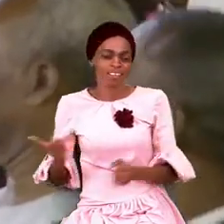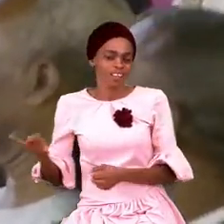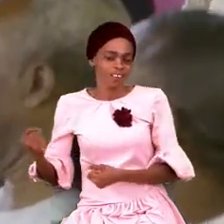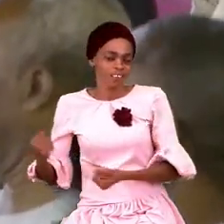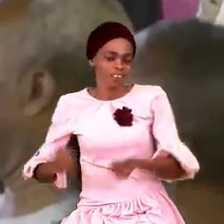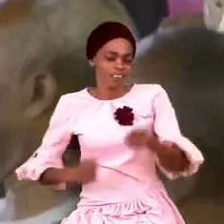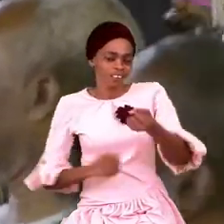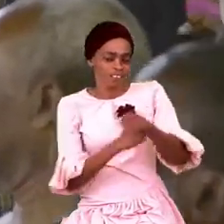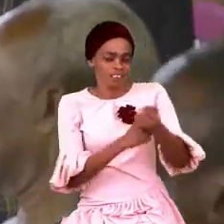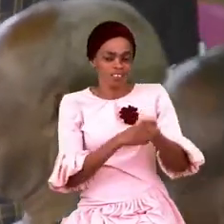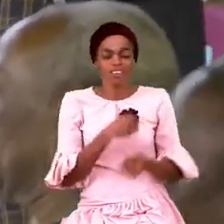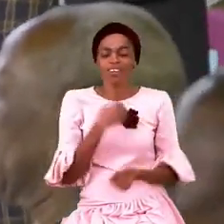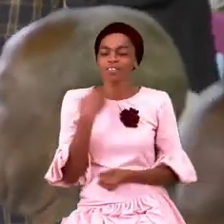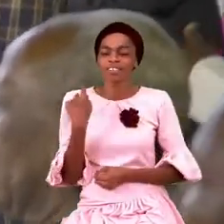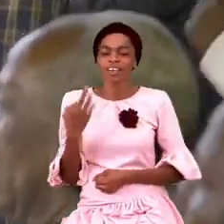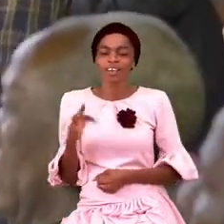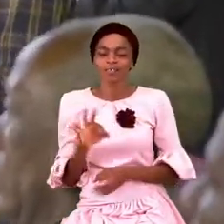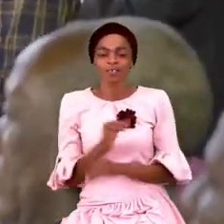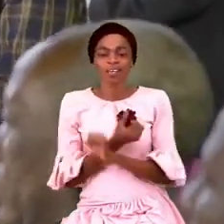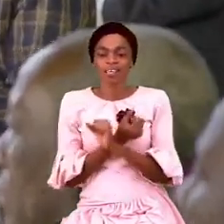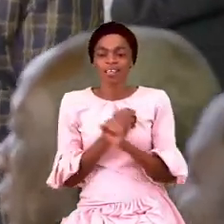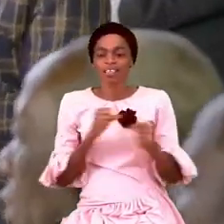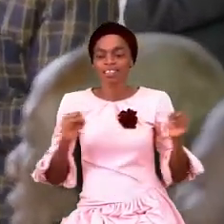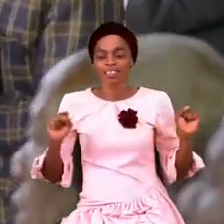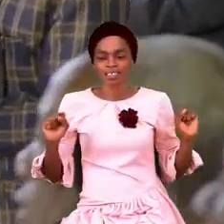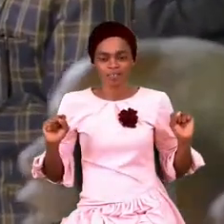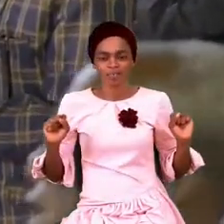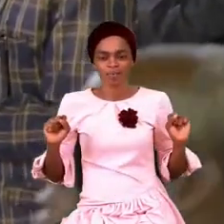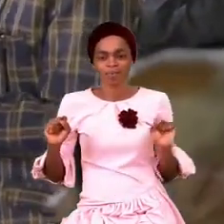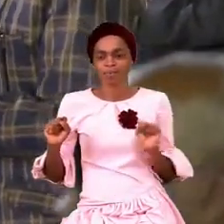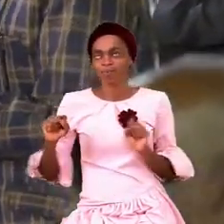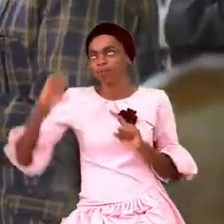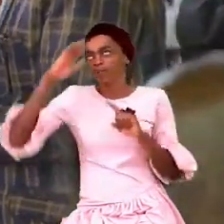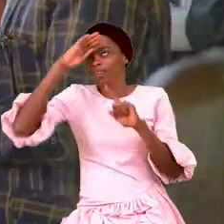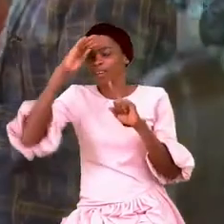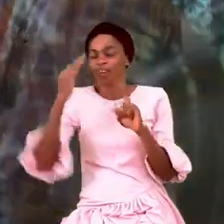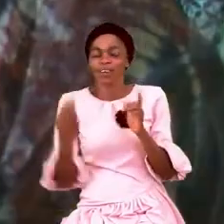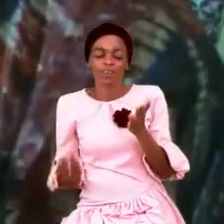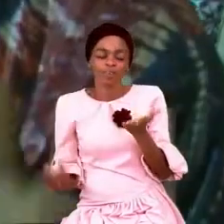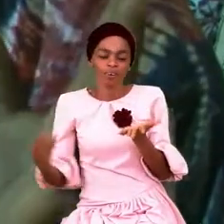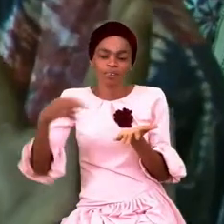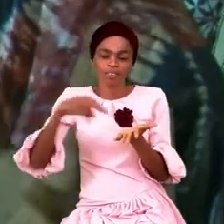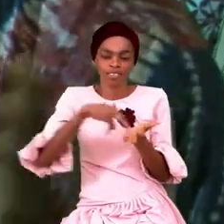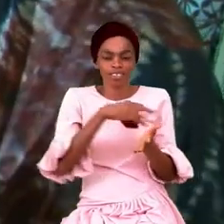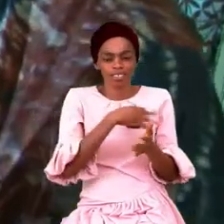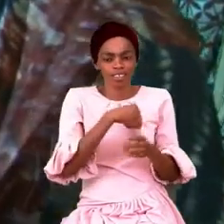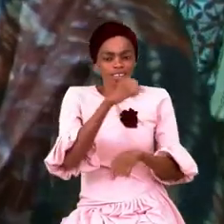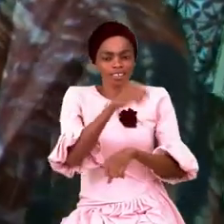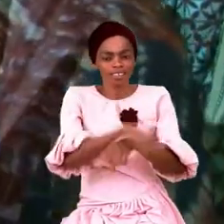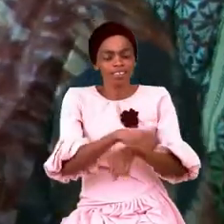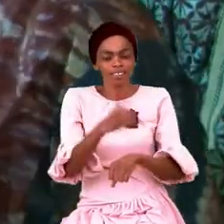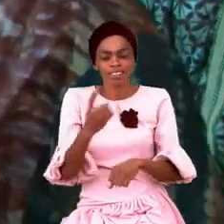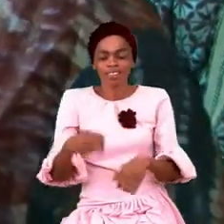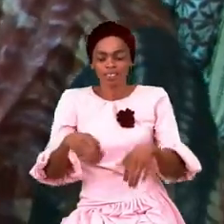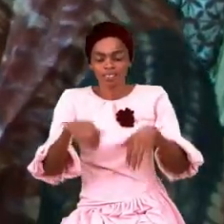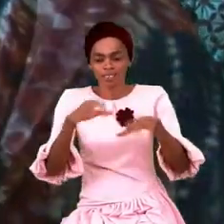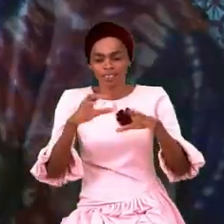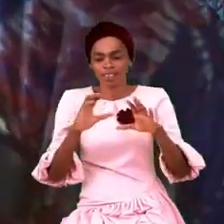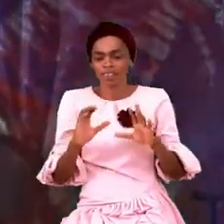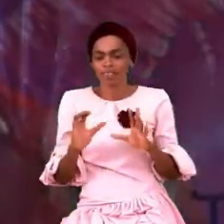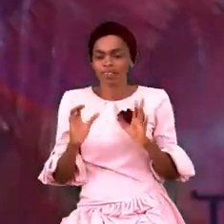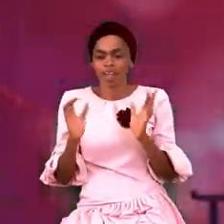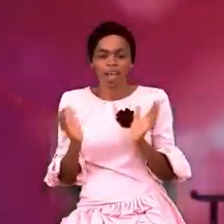and conquered the grave. Jesus conquered the grave. He rose